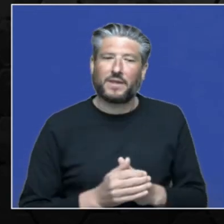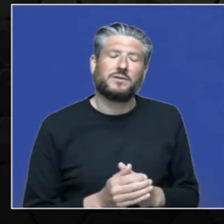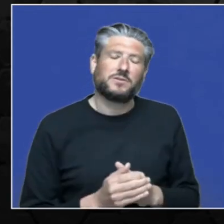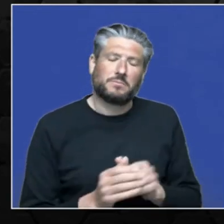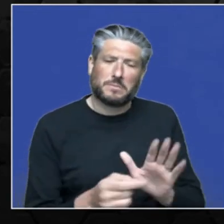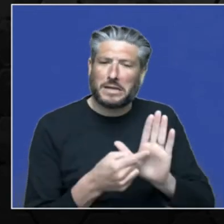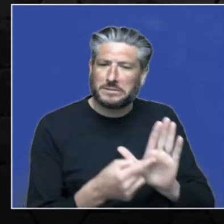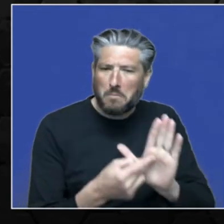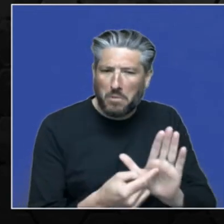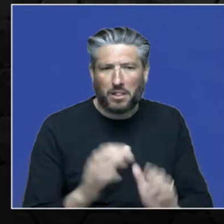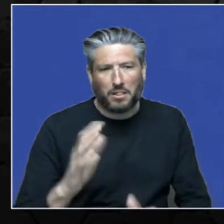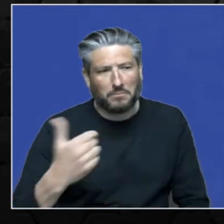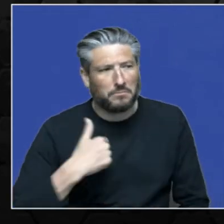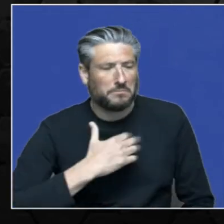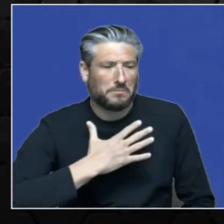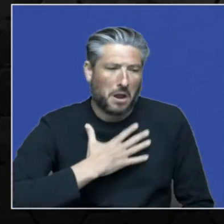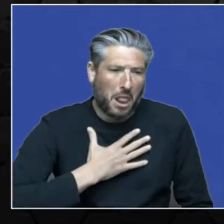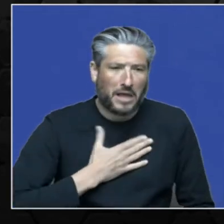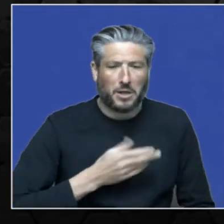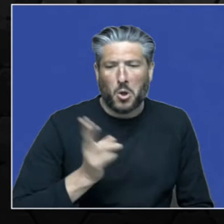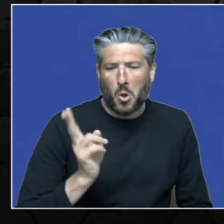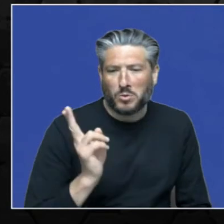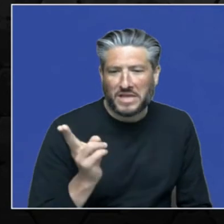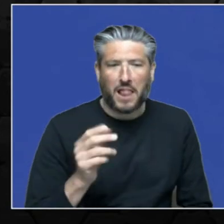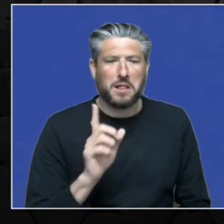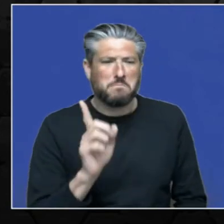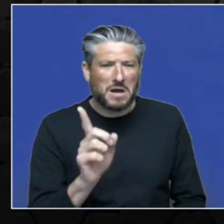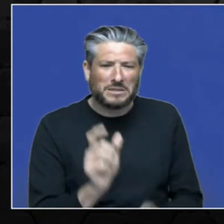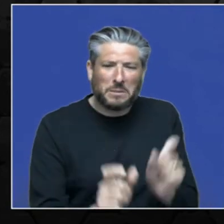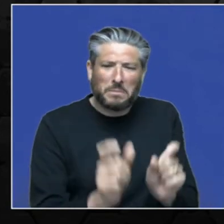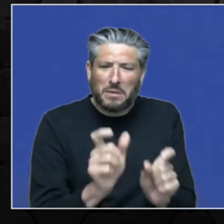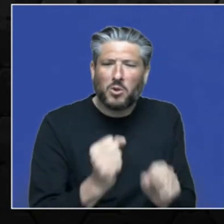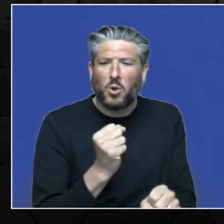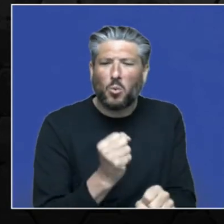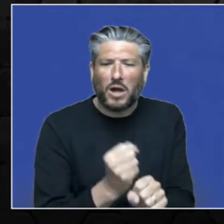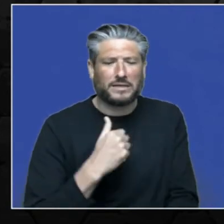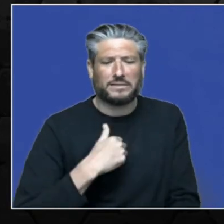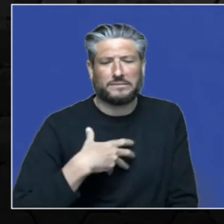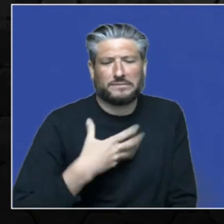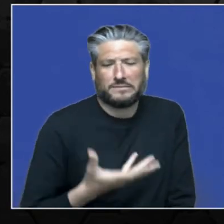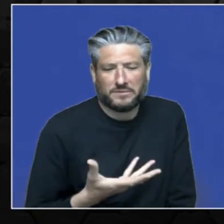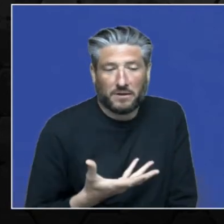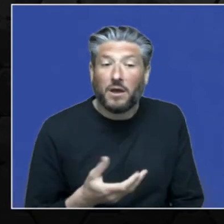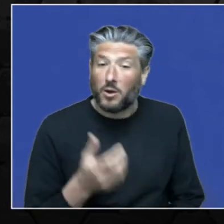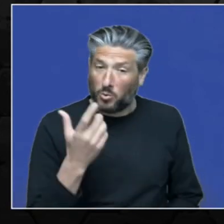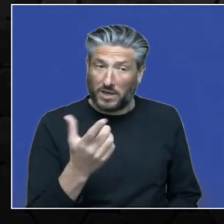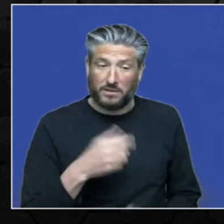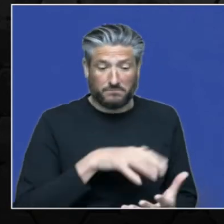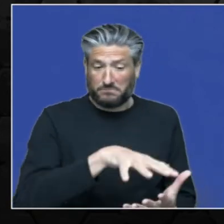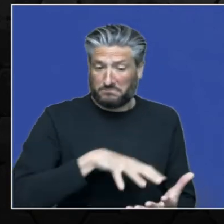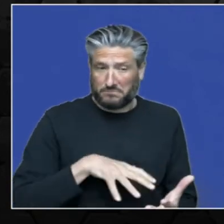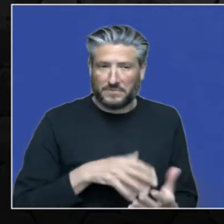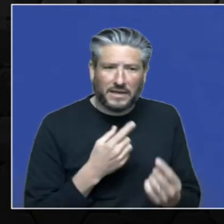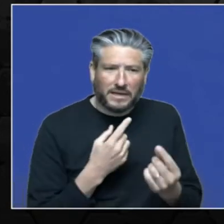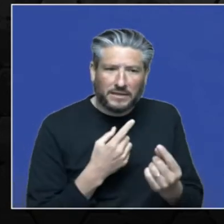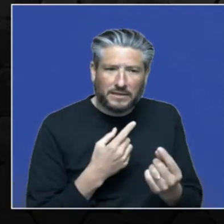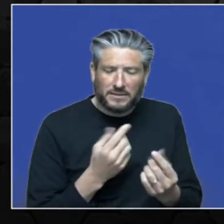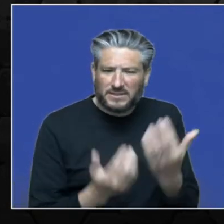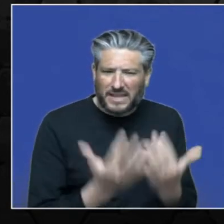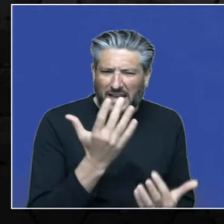I did not like the customer service. So sentiment analysis, it analyzes that data and gives out whether it's positive or negative.